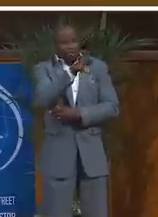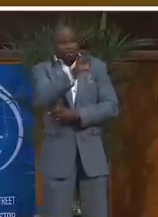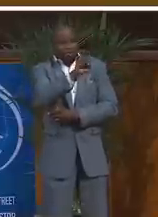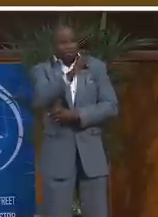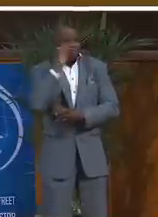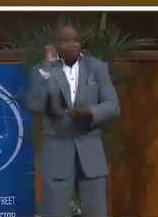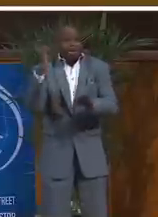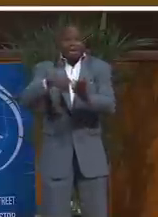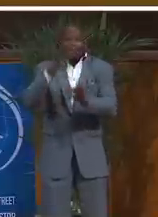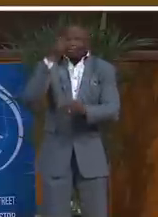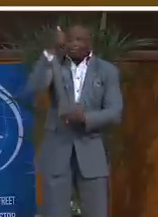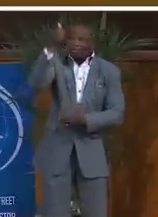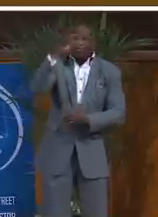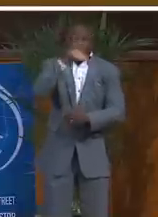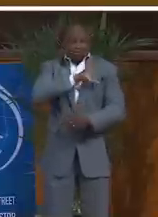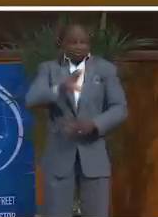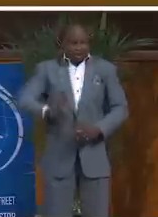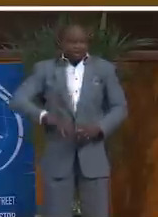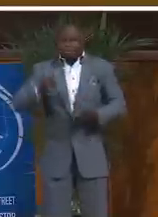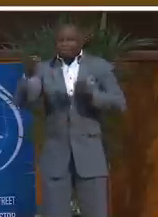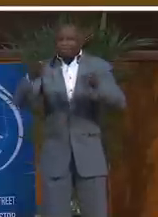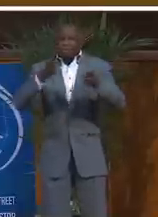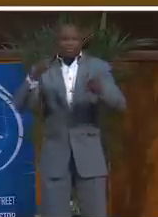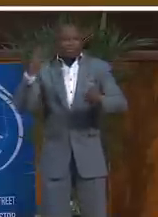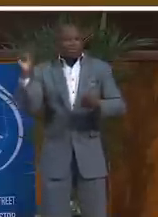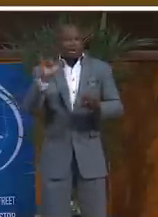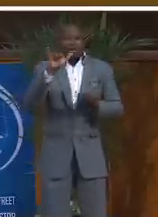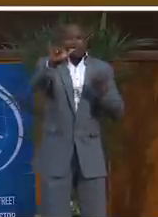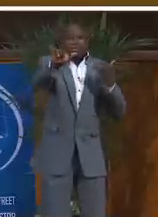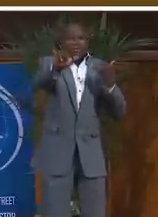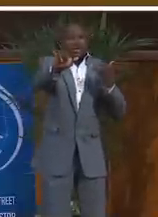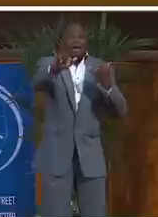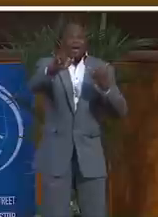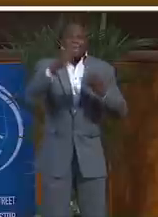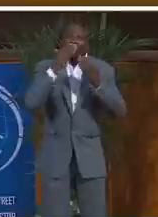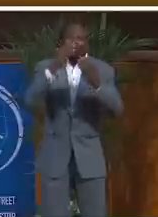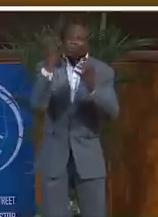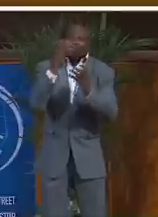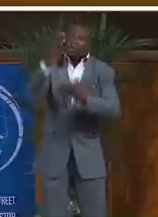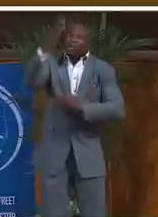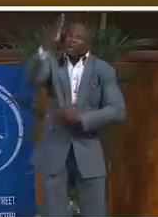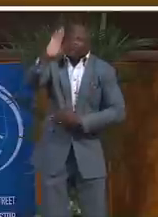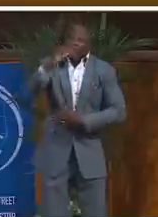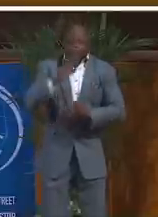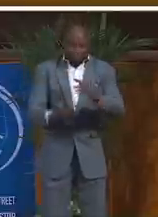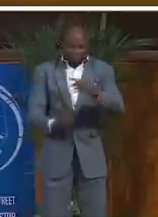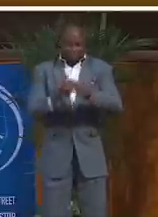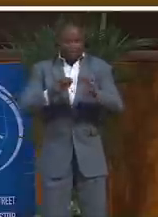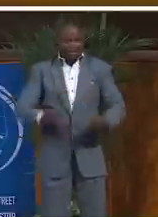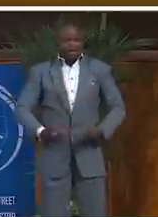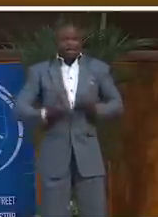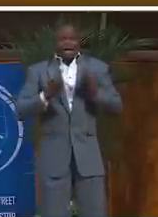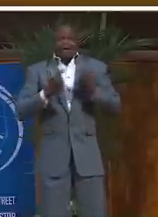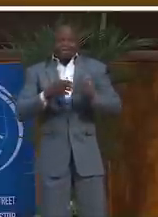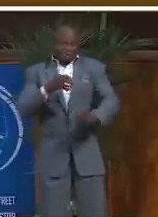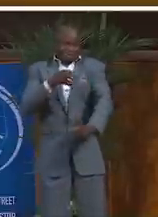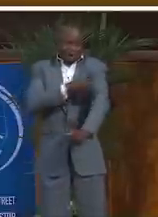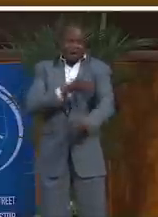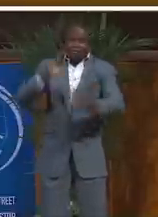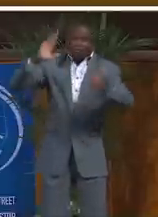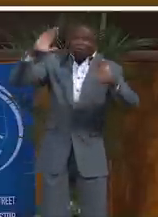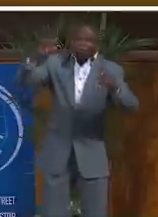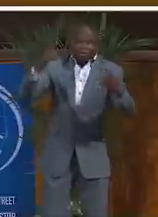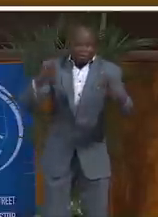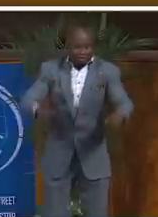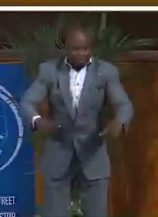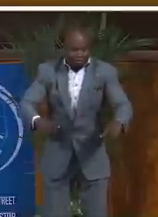are Christ and that you reign forever. We thank you, O God, for your presence in our lives and the power and the hope that it